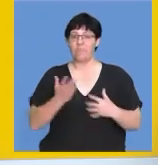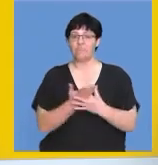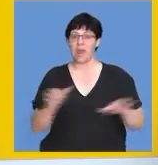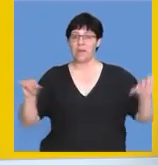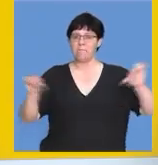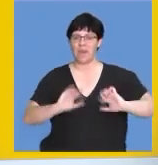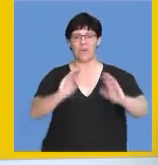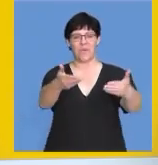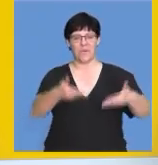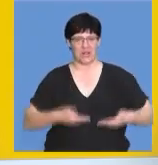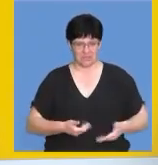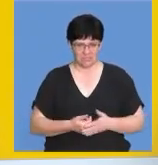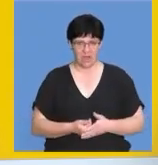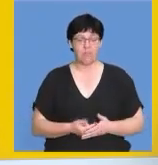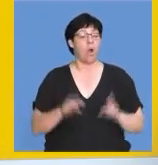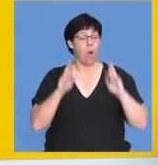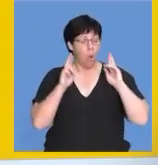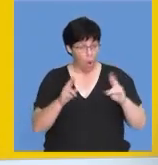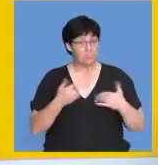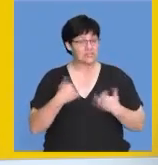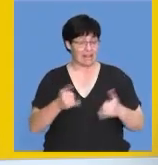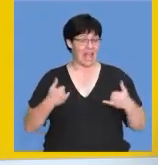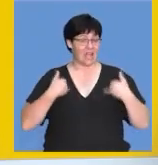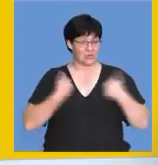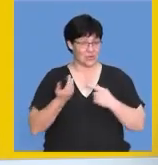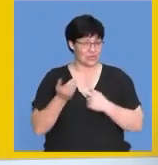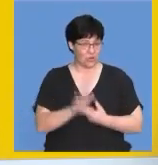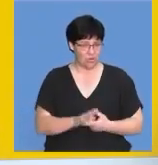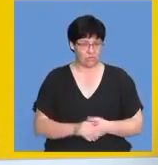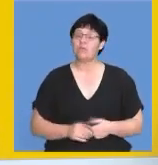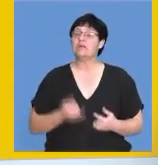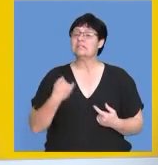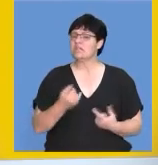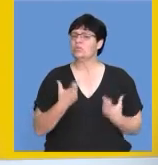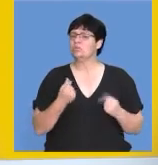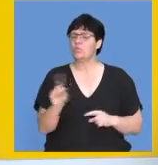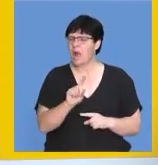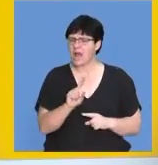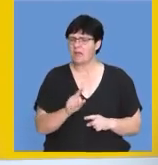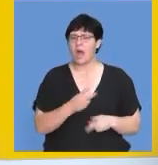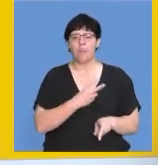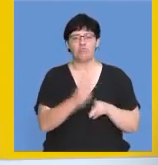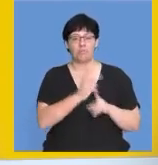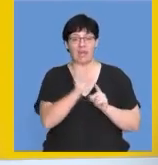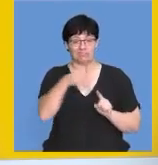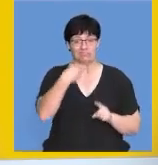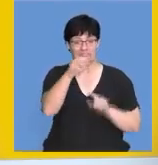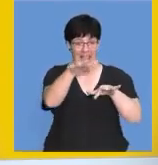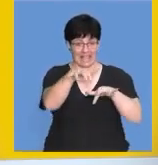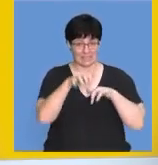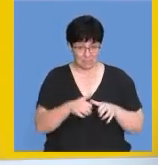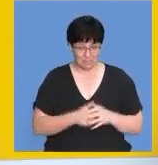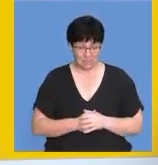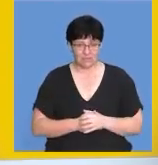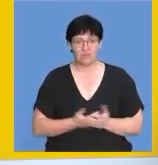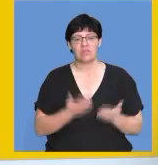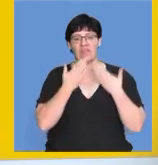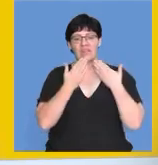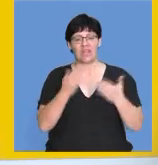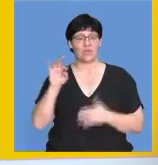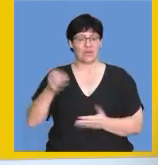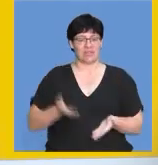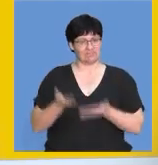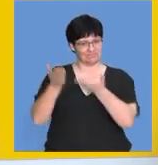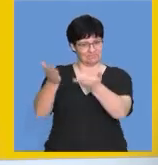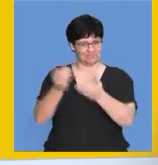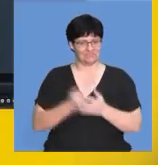Welcome back from the break, Matrix. I hope you guys are still enjoying the show. We are still assisting you to prepare for the upcoming exam. Thank you so much, Eugen,